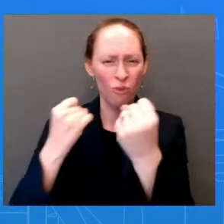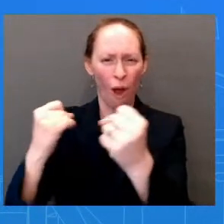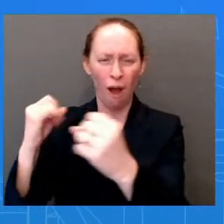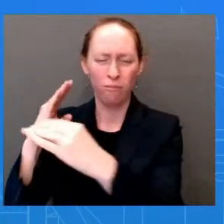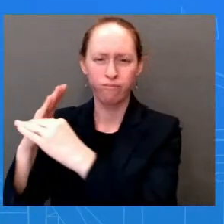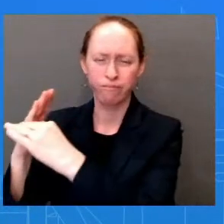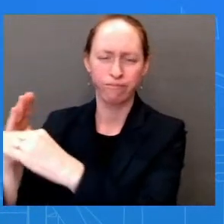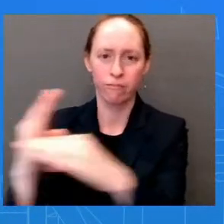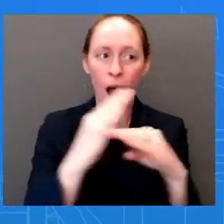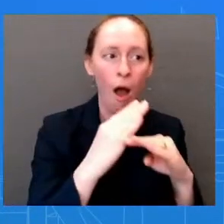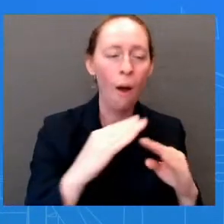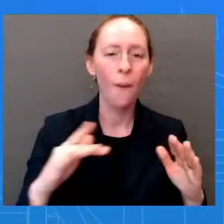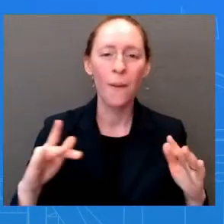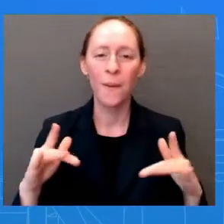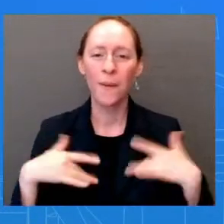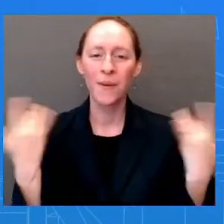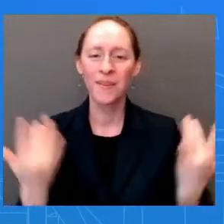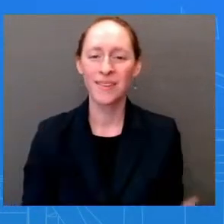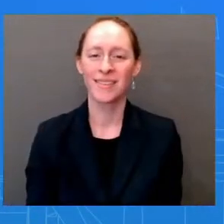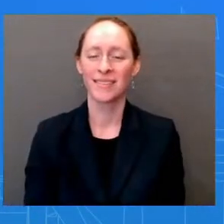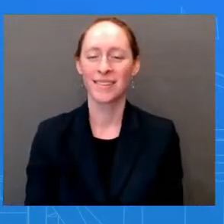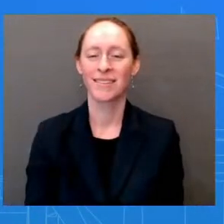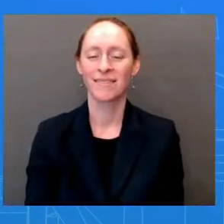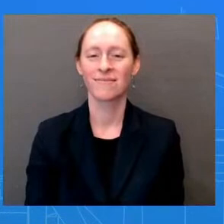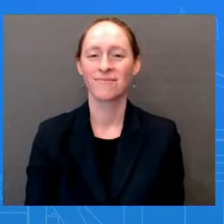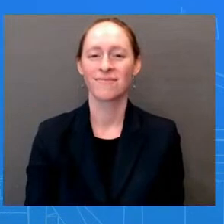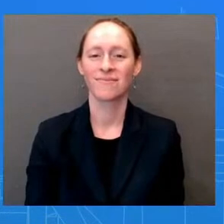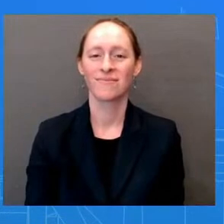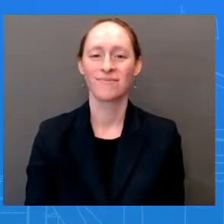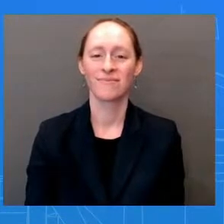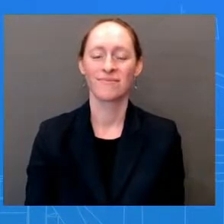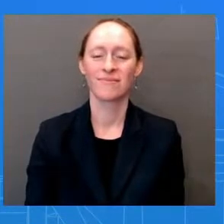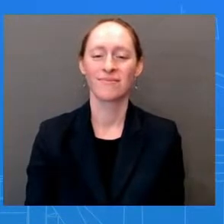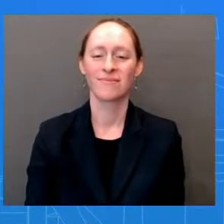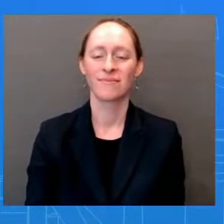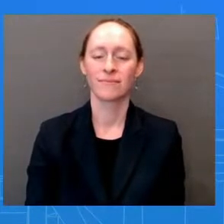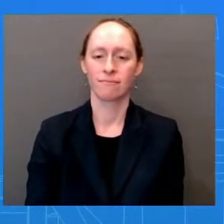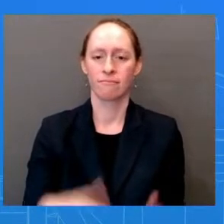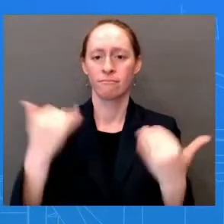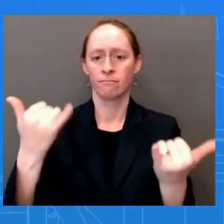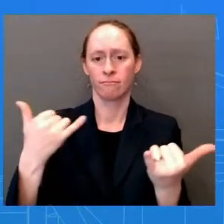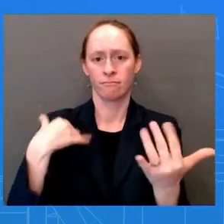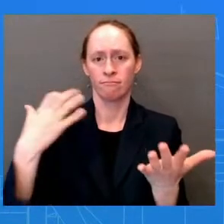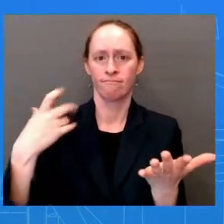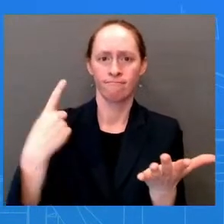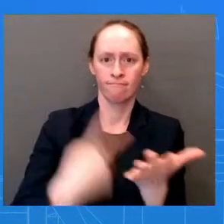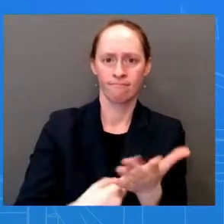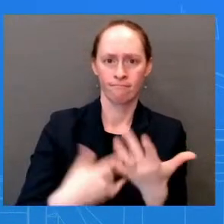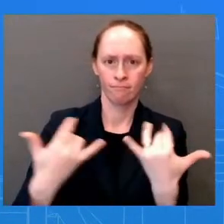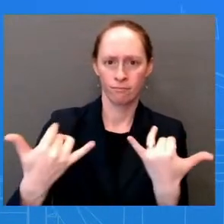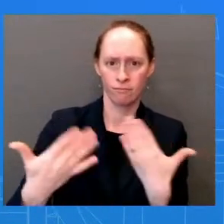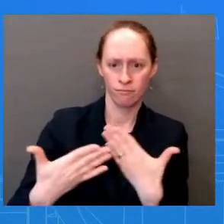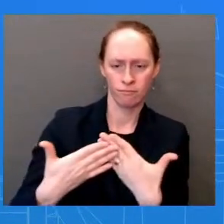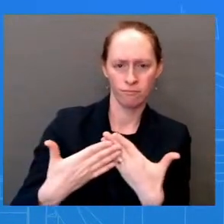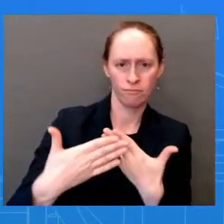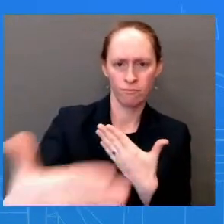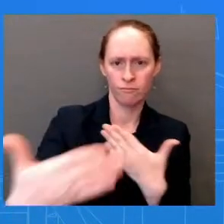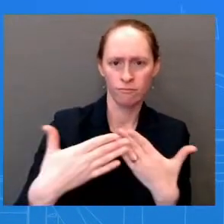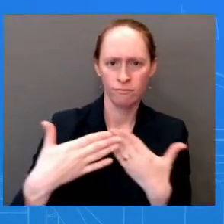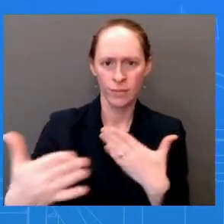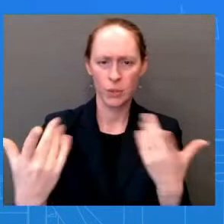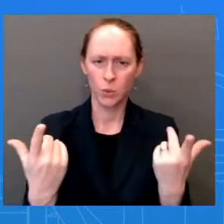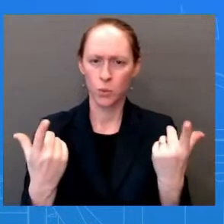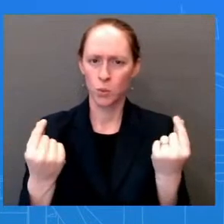I want to focus on a new 6-week sprint that the administration is announcing to get more Americans their updated